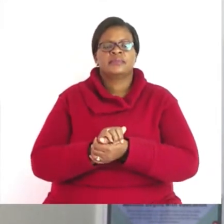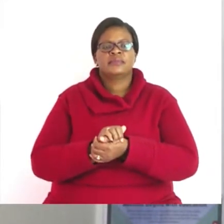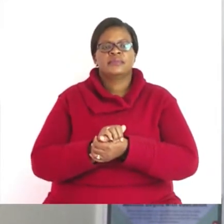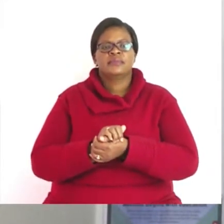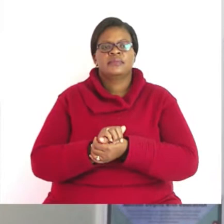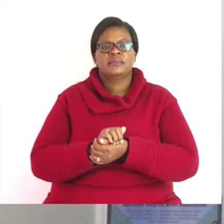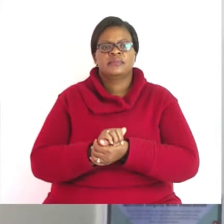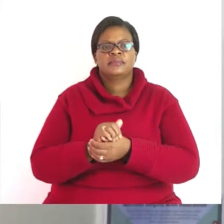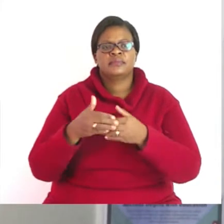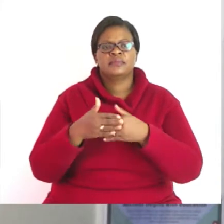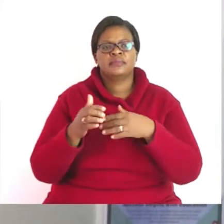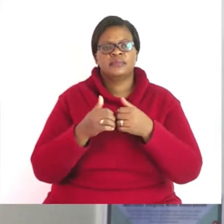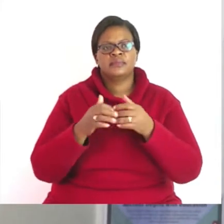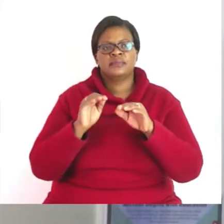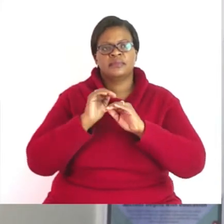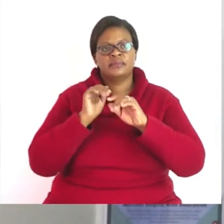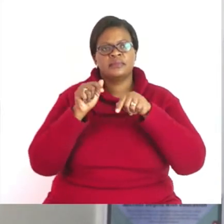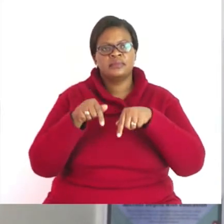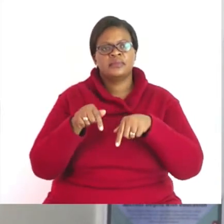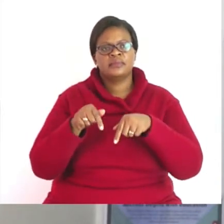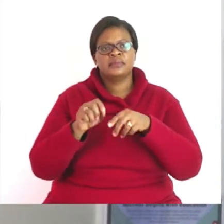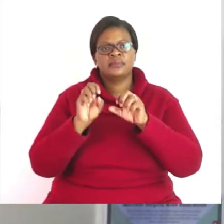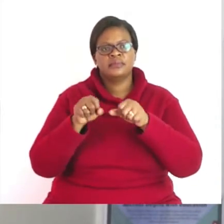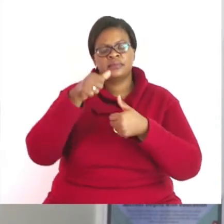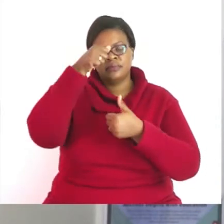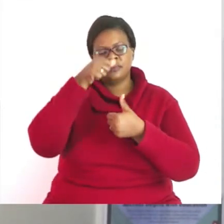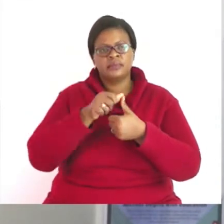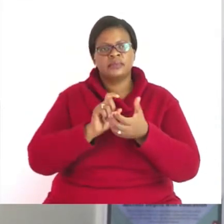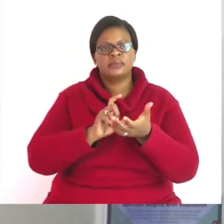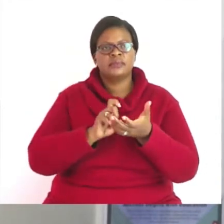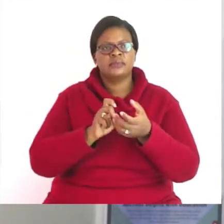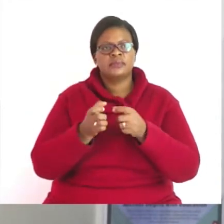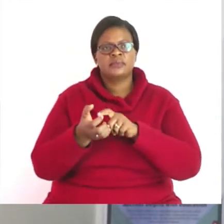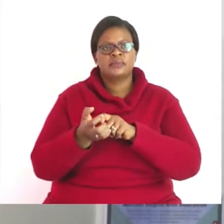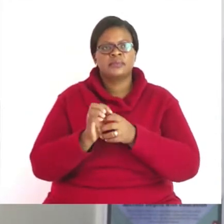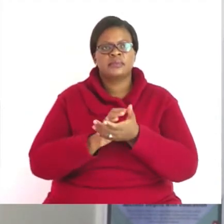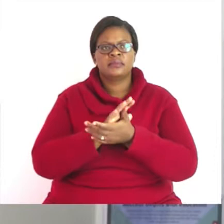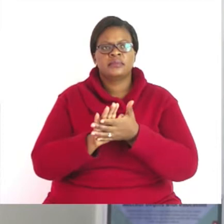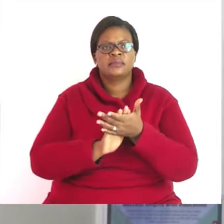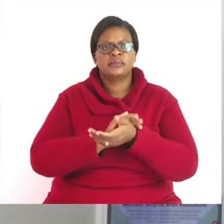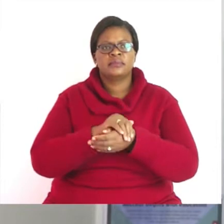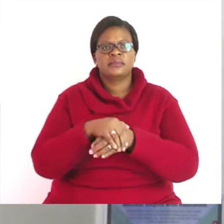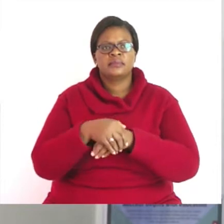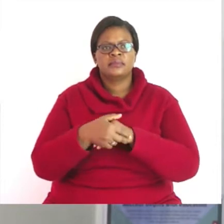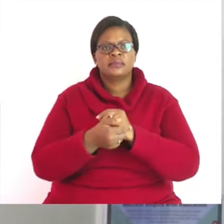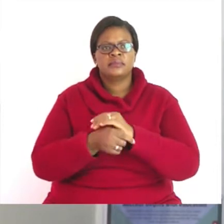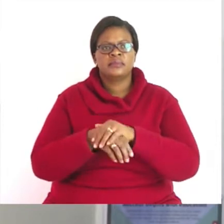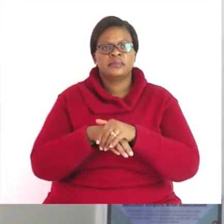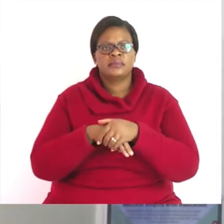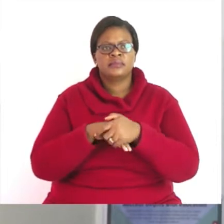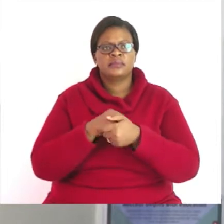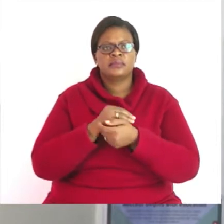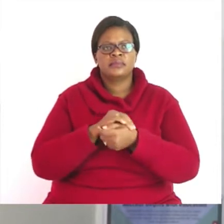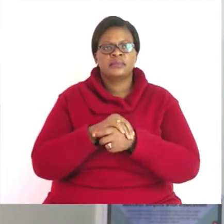Before we start our lesson, we should remember to sanitize. Make sure